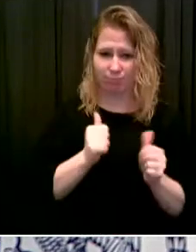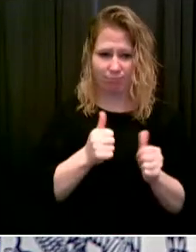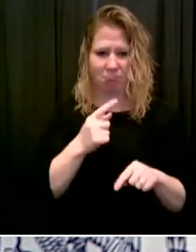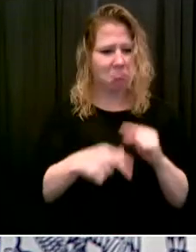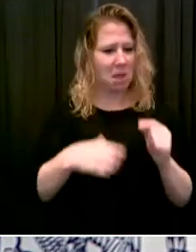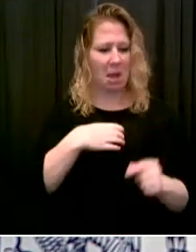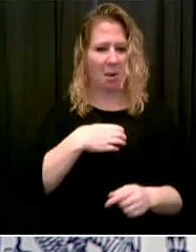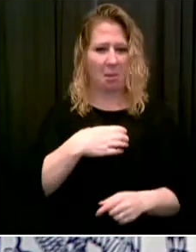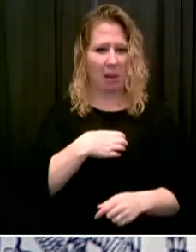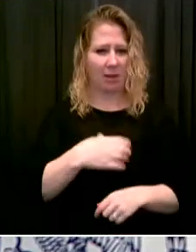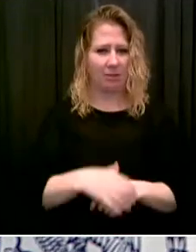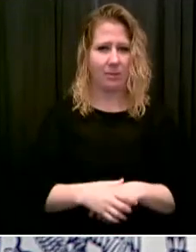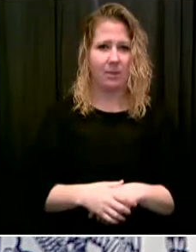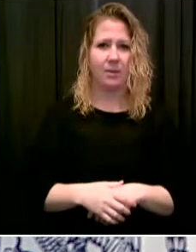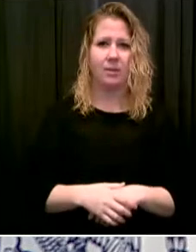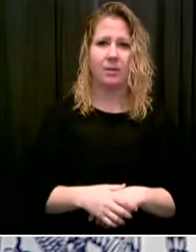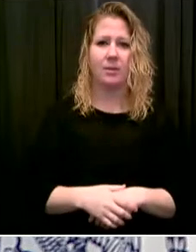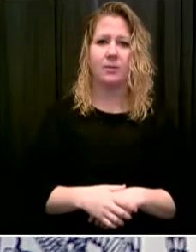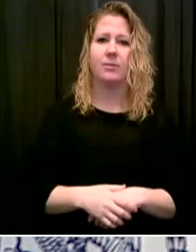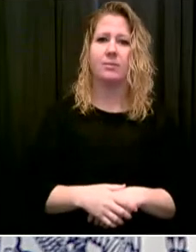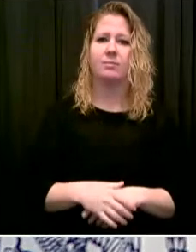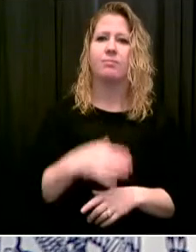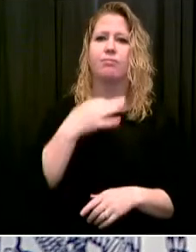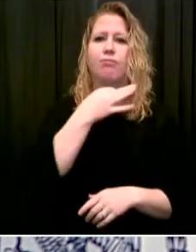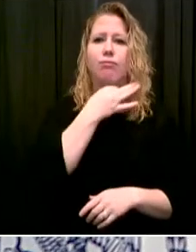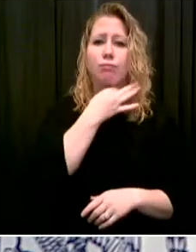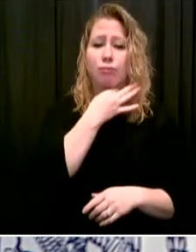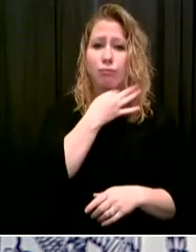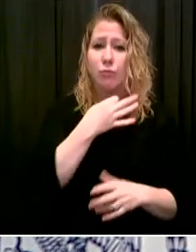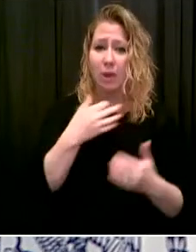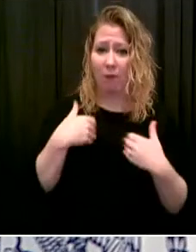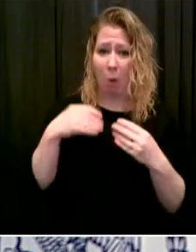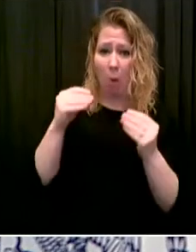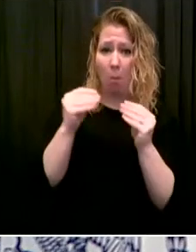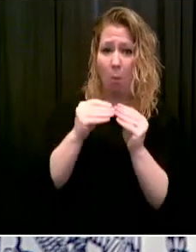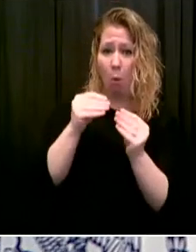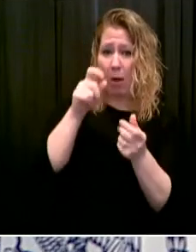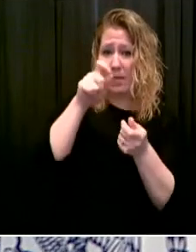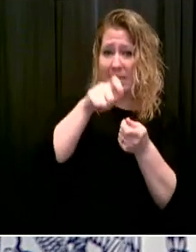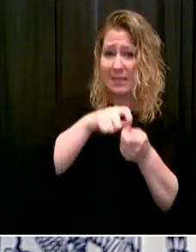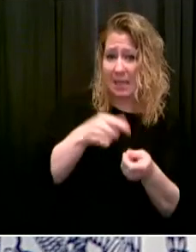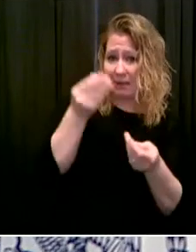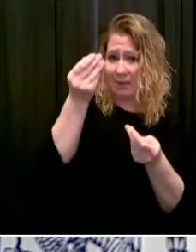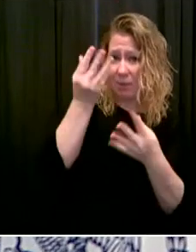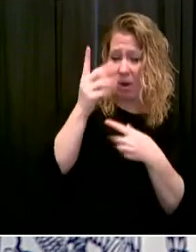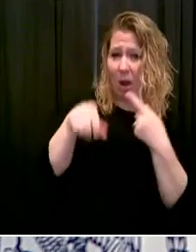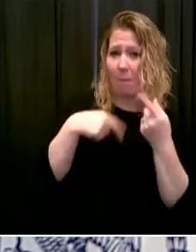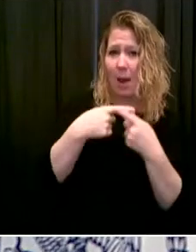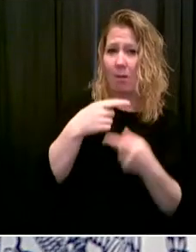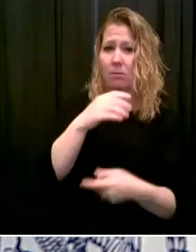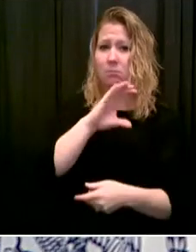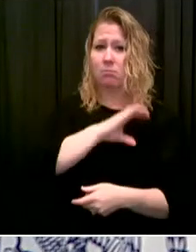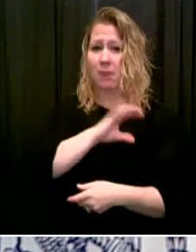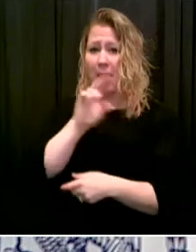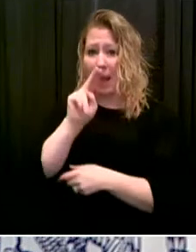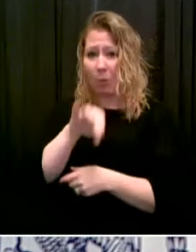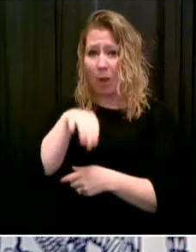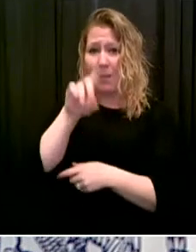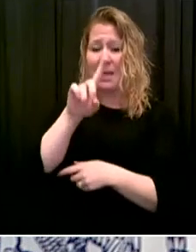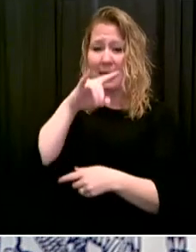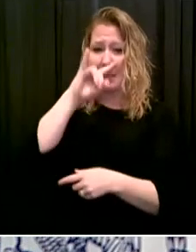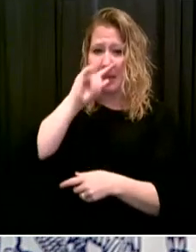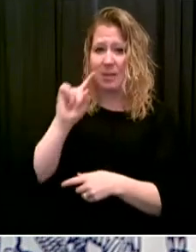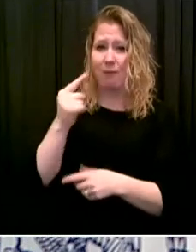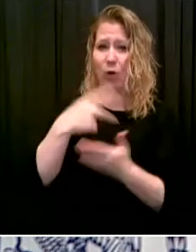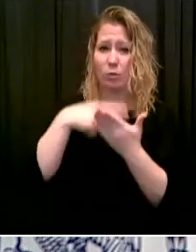could get some more details about the NYPD Kids First program. It sounds like it's an umbrella of a lot of existing programs. Can you